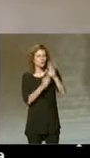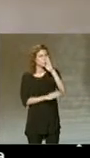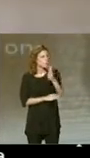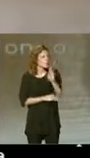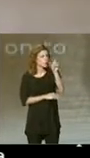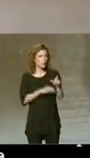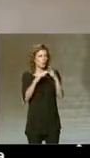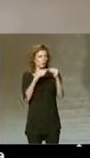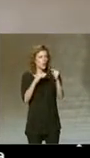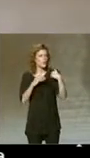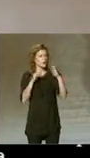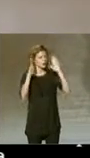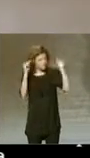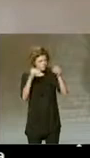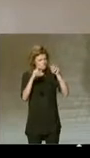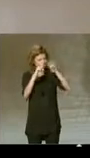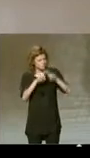users,